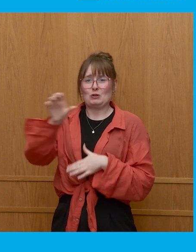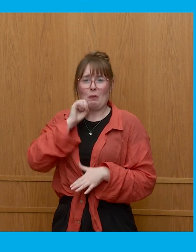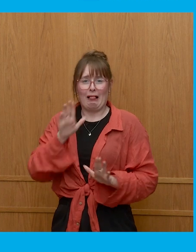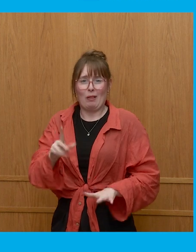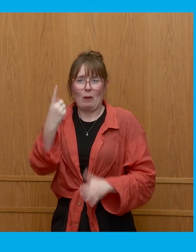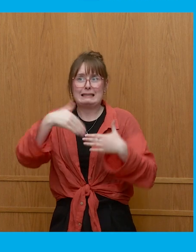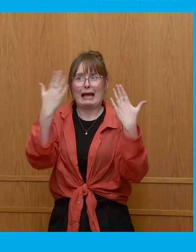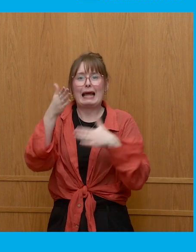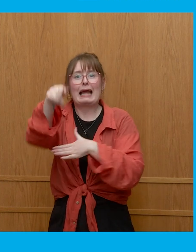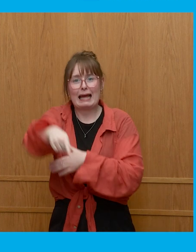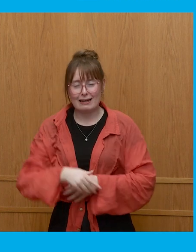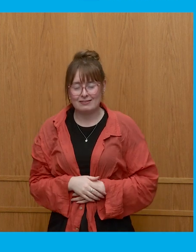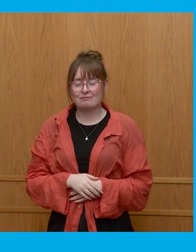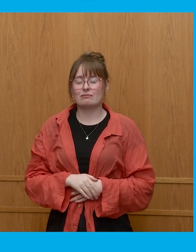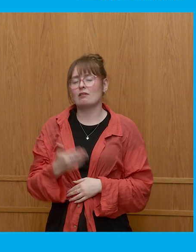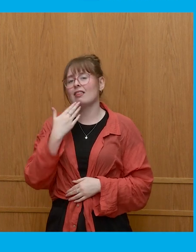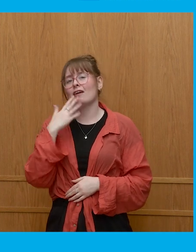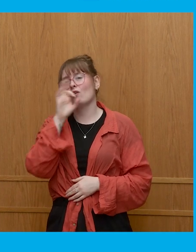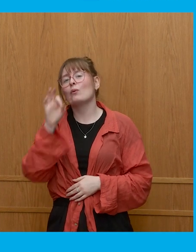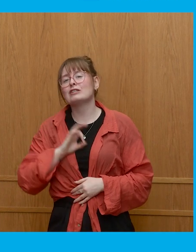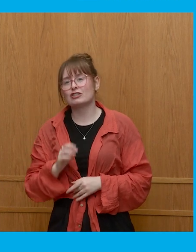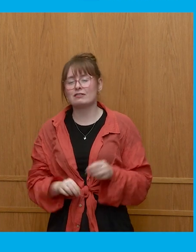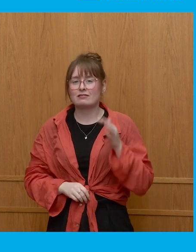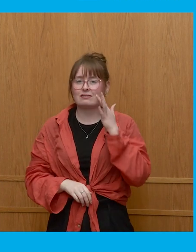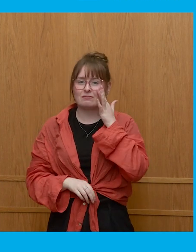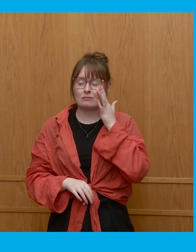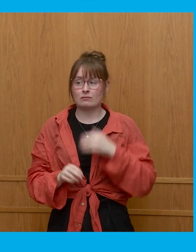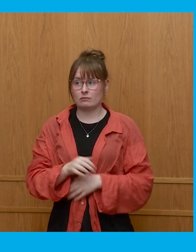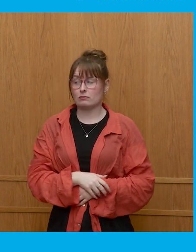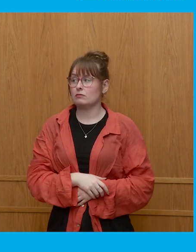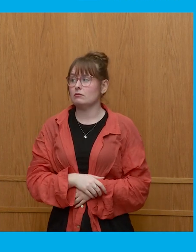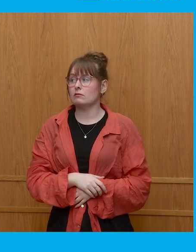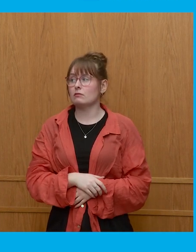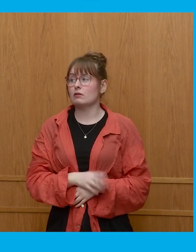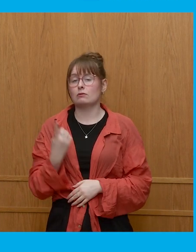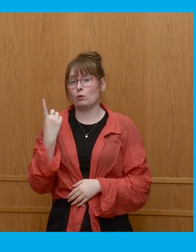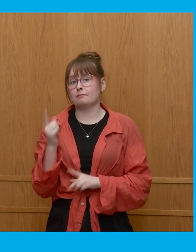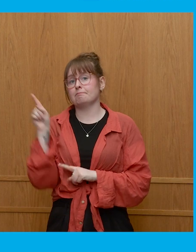you. Thank you for the question. I think this... Yep.